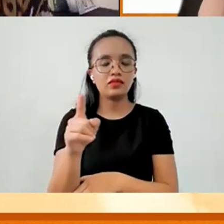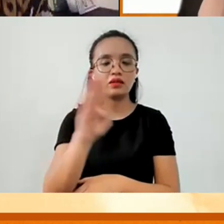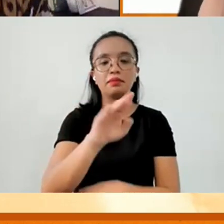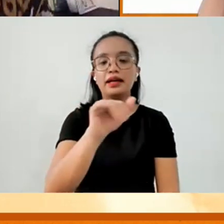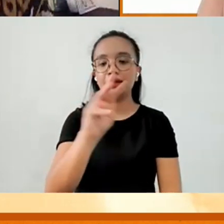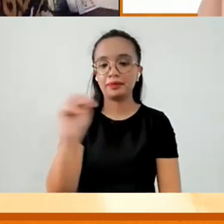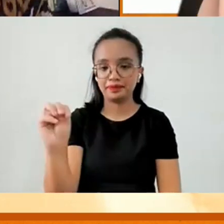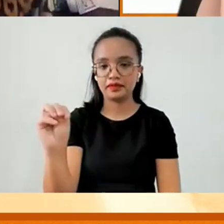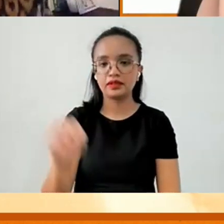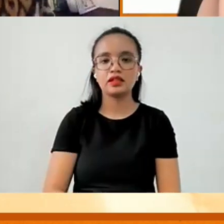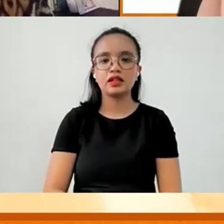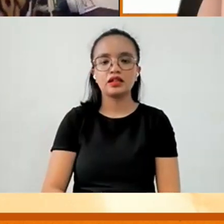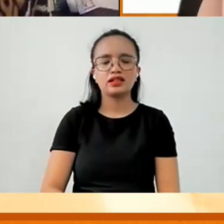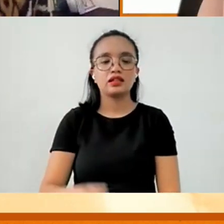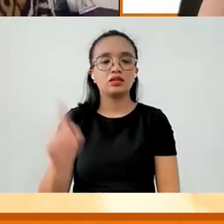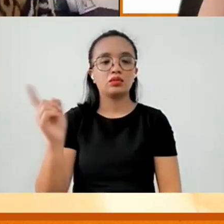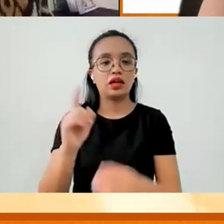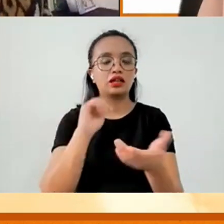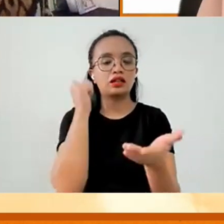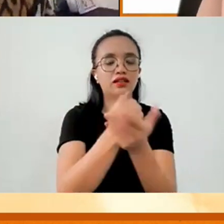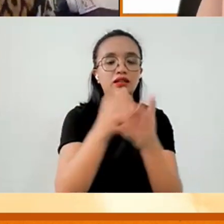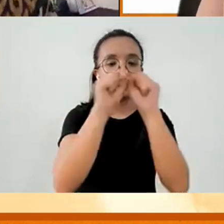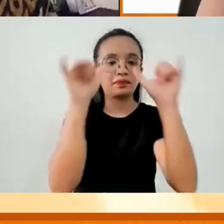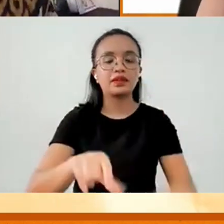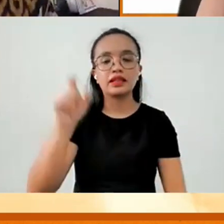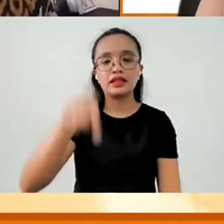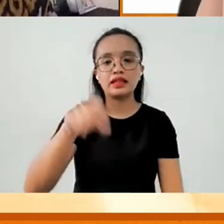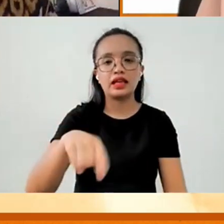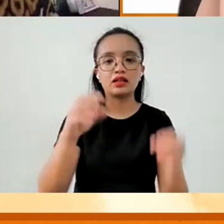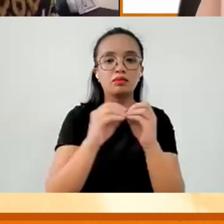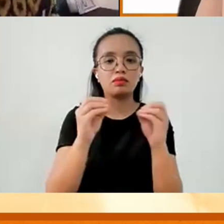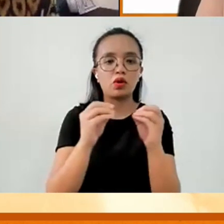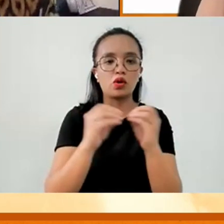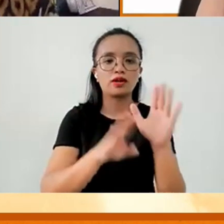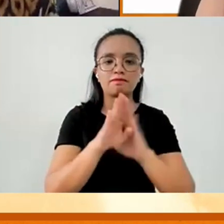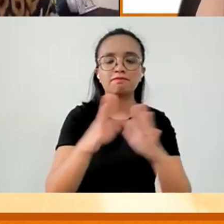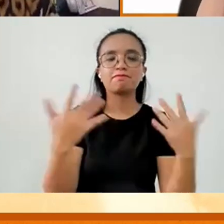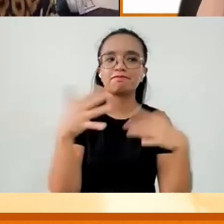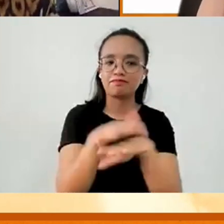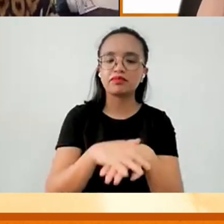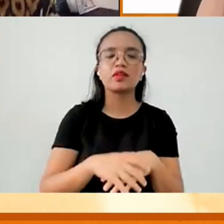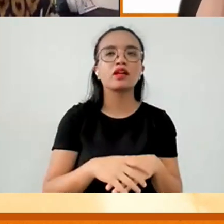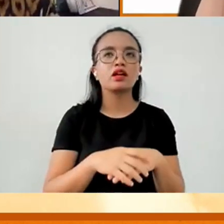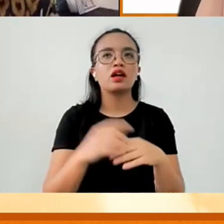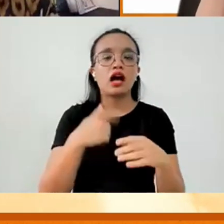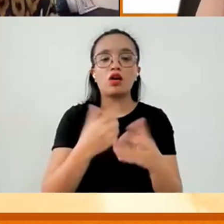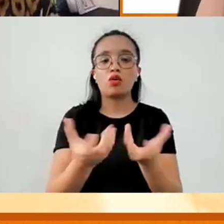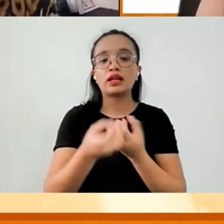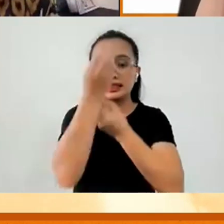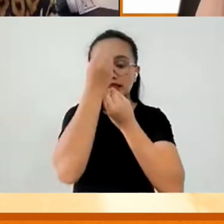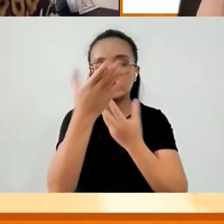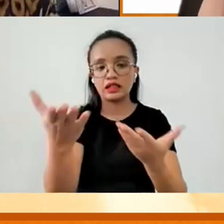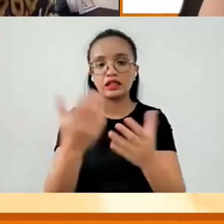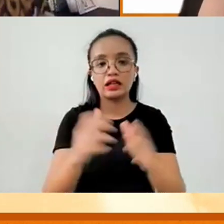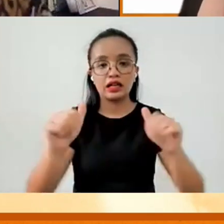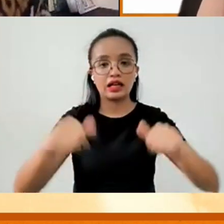BARM, our accreditation system needs further streamlining. Also, just like to inform everyone that adoption